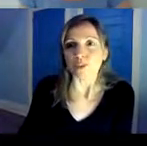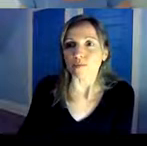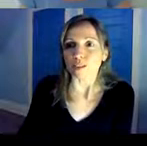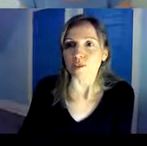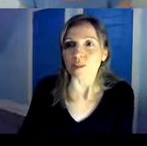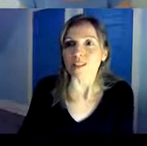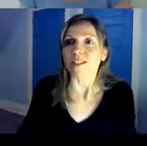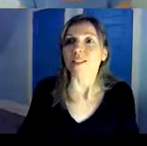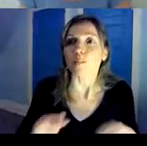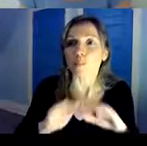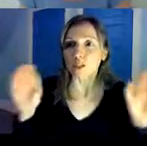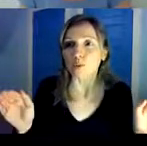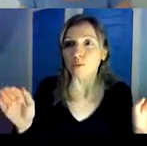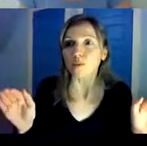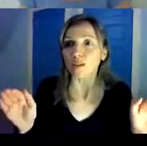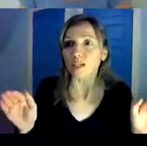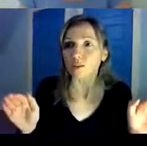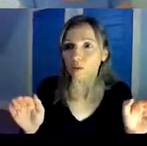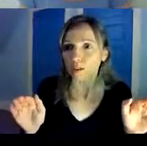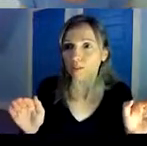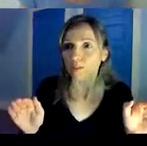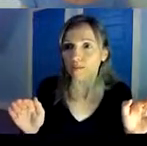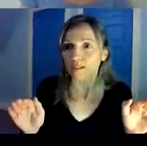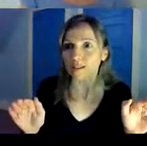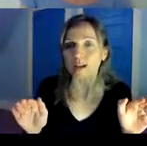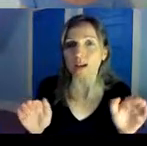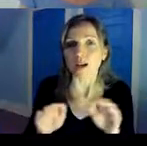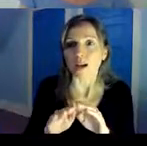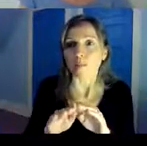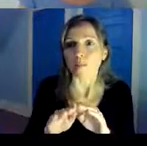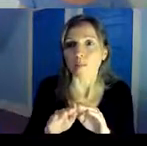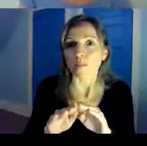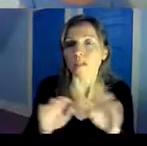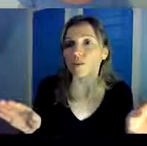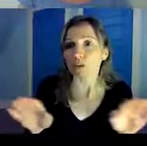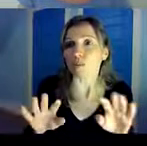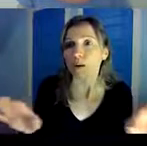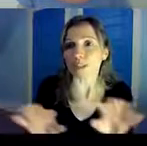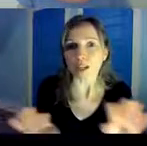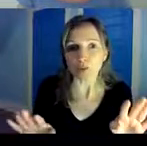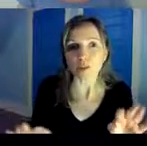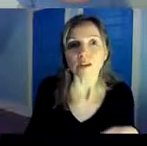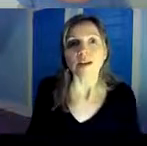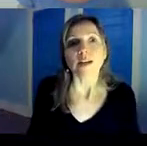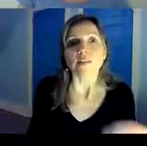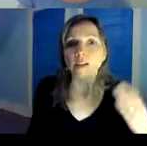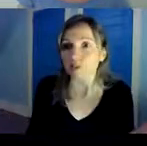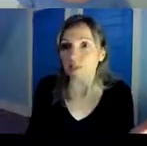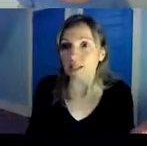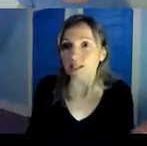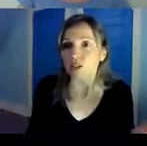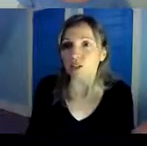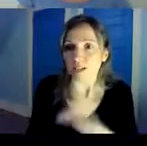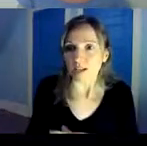Canadian Council of Invasive Species is the umbrella group for the territorial and province, the territory and province councils.